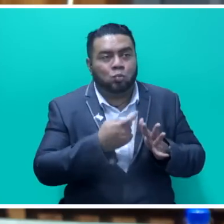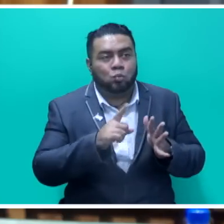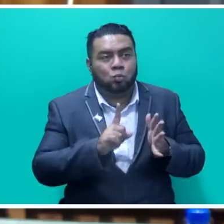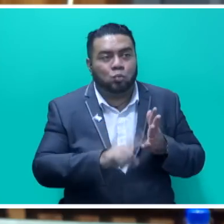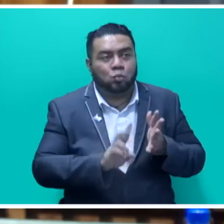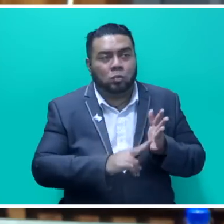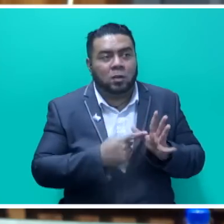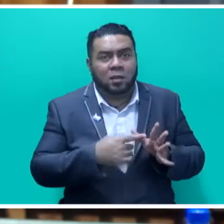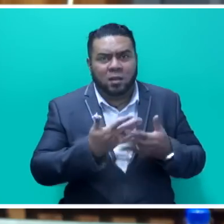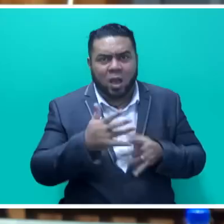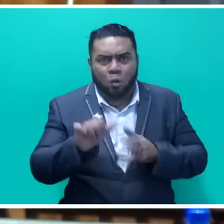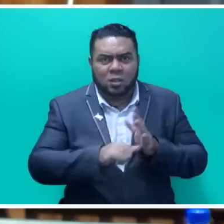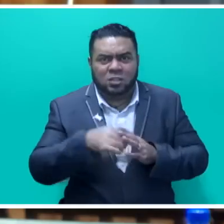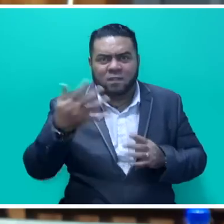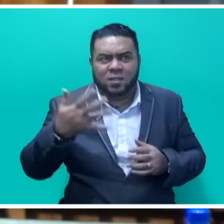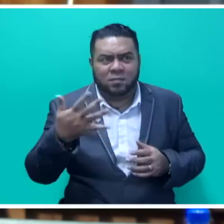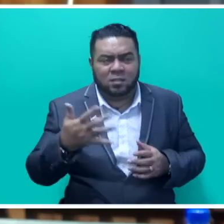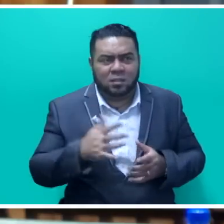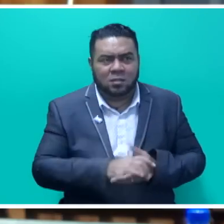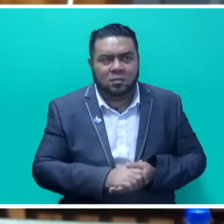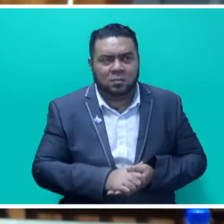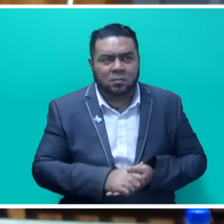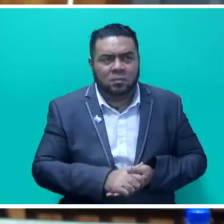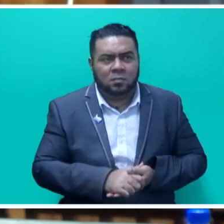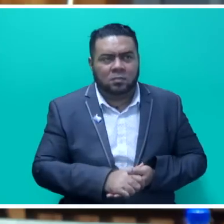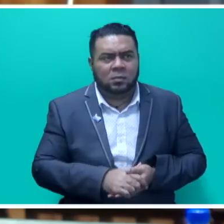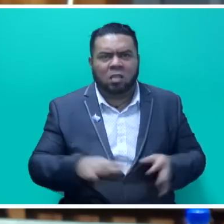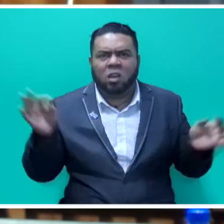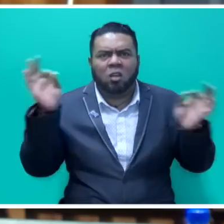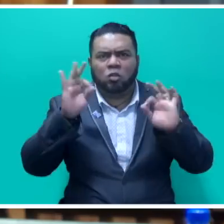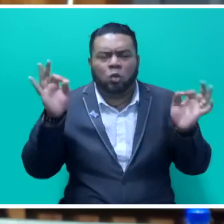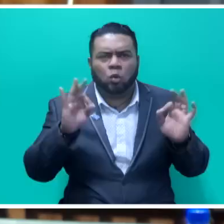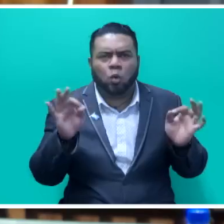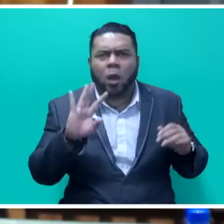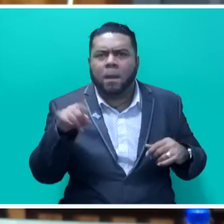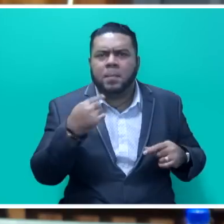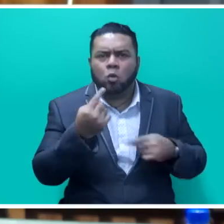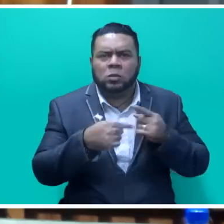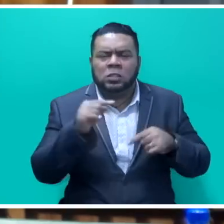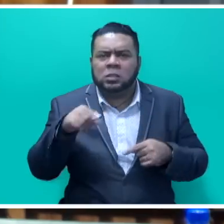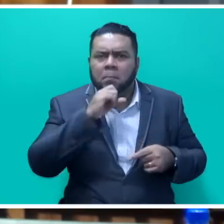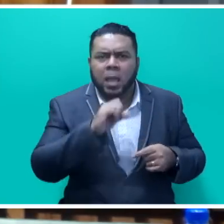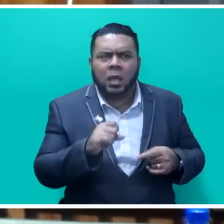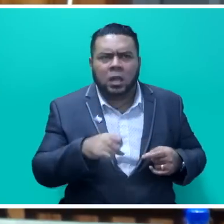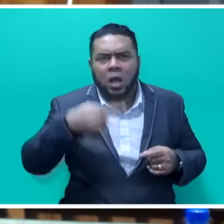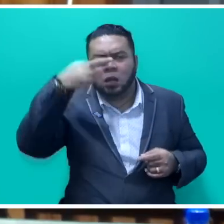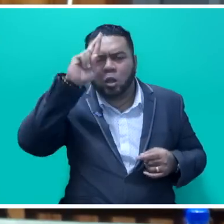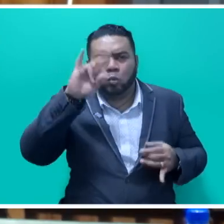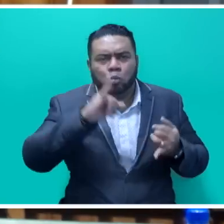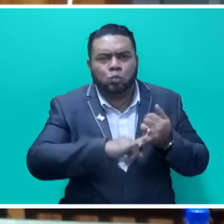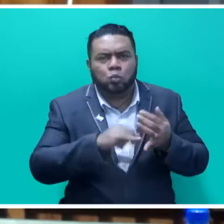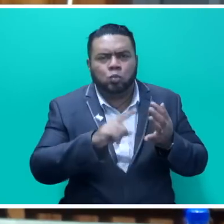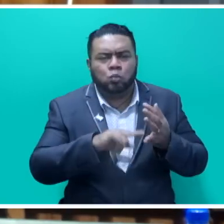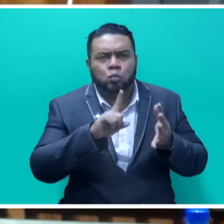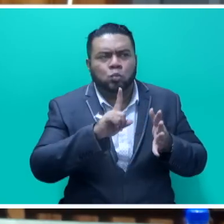now almost 30 years old, they probably don't know about this statesman. To dishonor